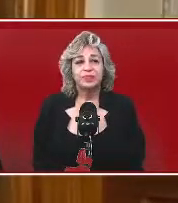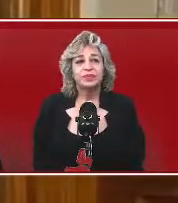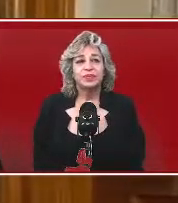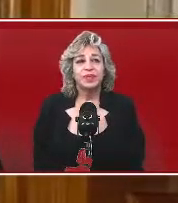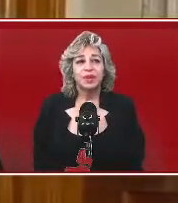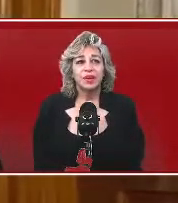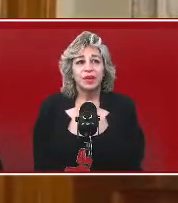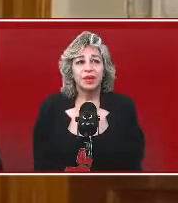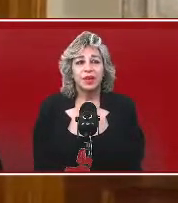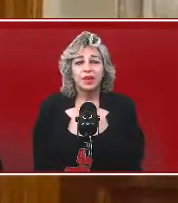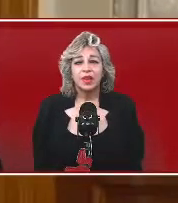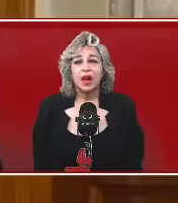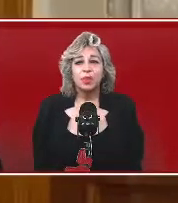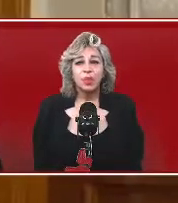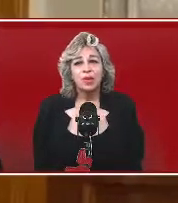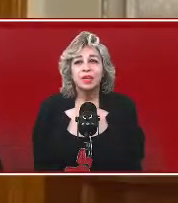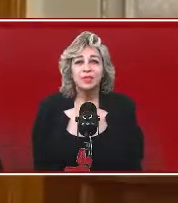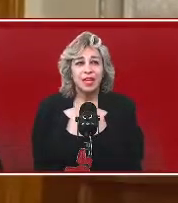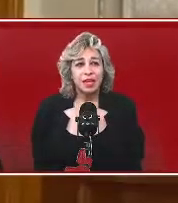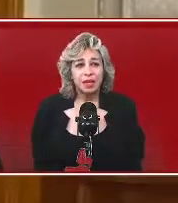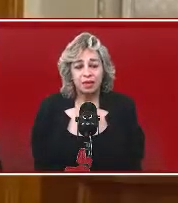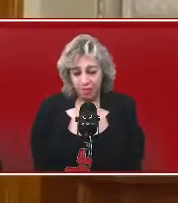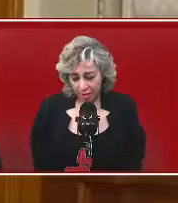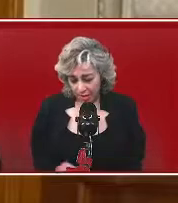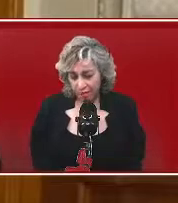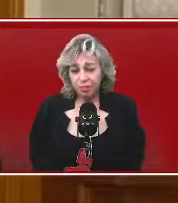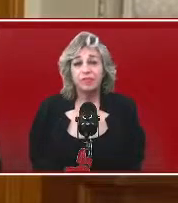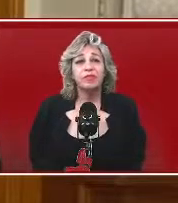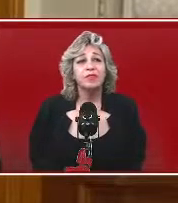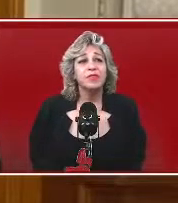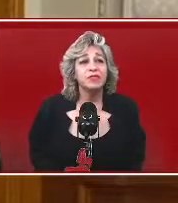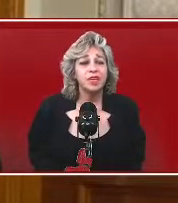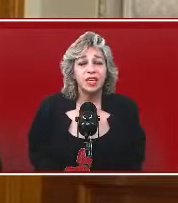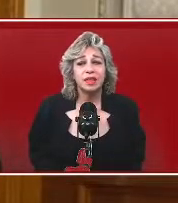Cuando menos 50,000 millones. Approximately